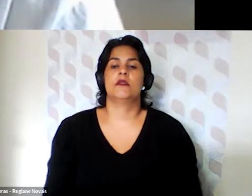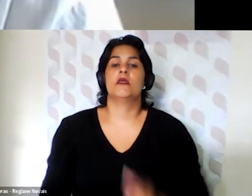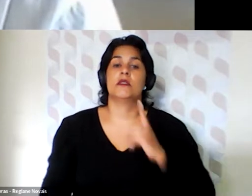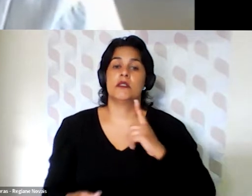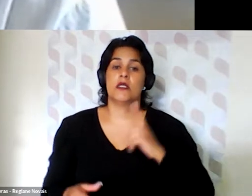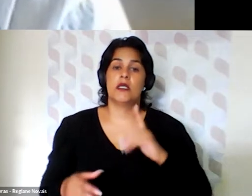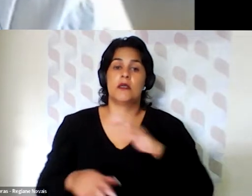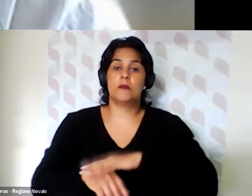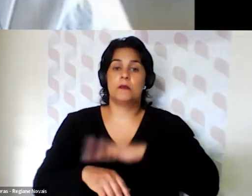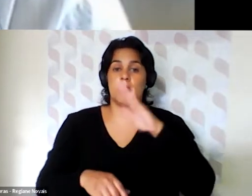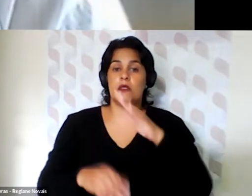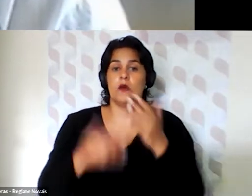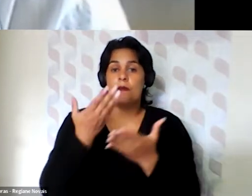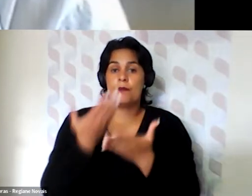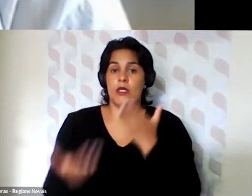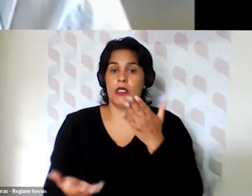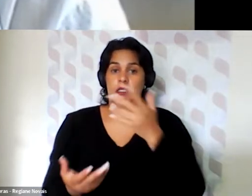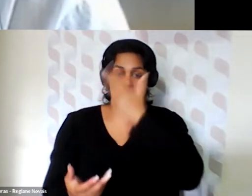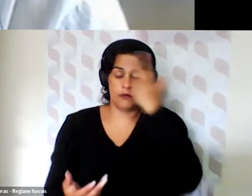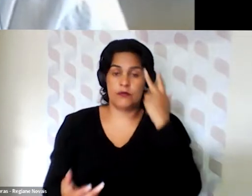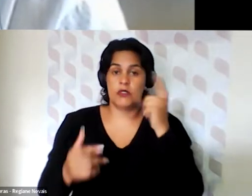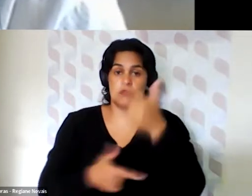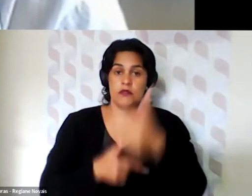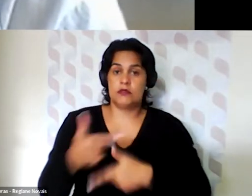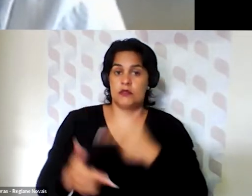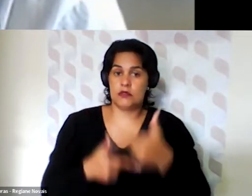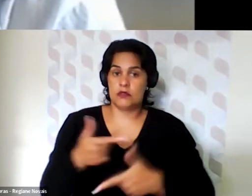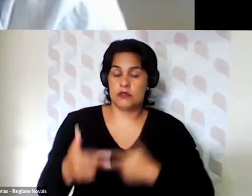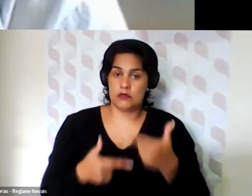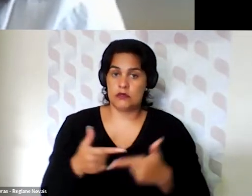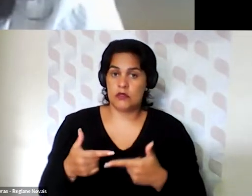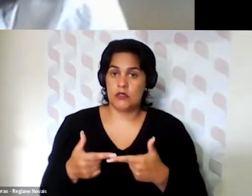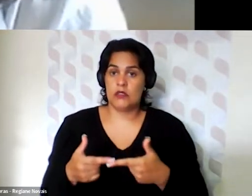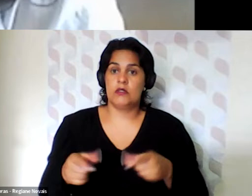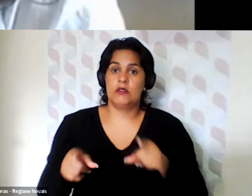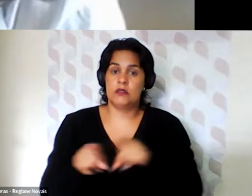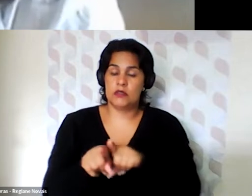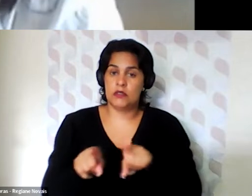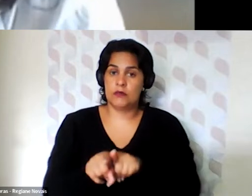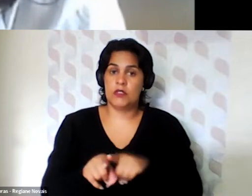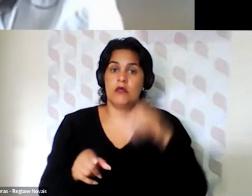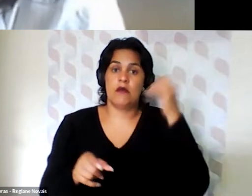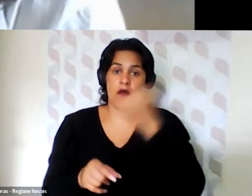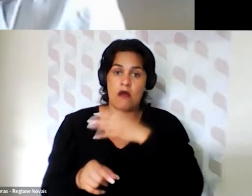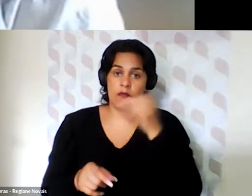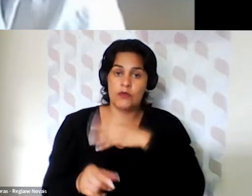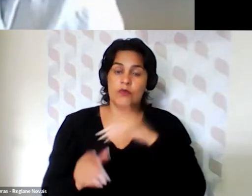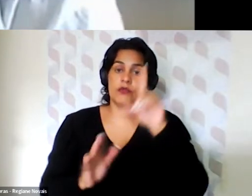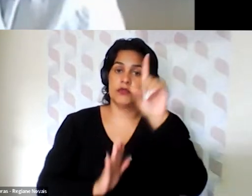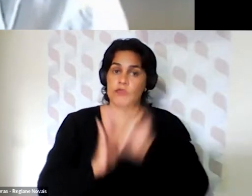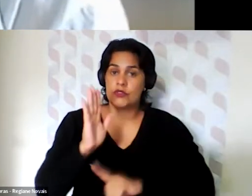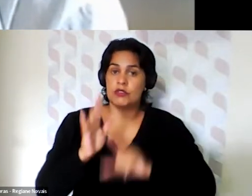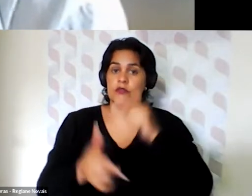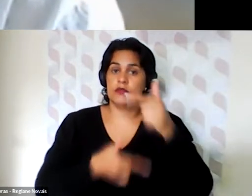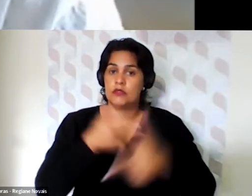Global Witness, Brazil has remained the deadliest or one of the top 4 deadliest countries in the world for land and environmental